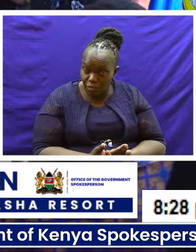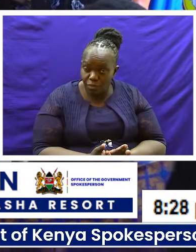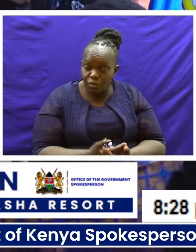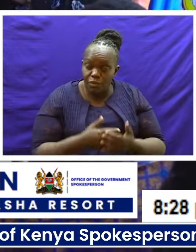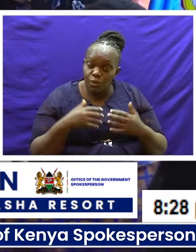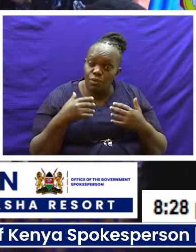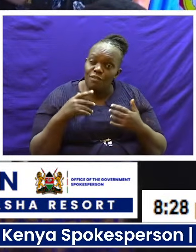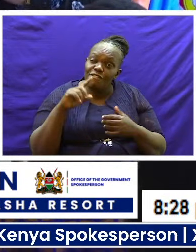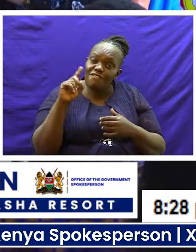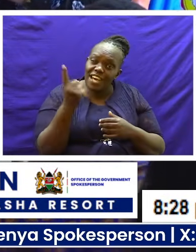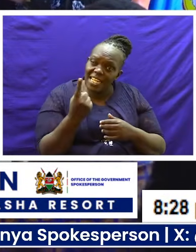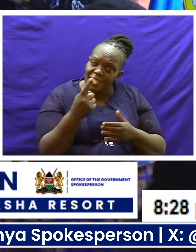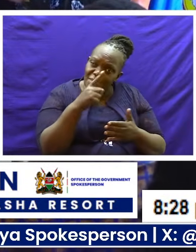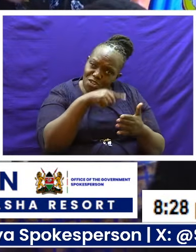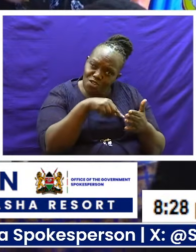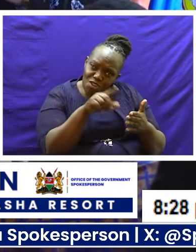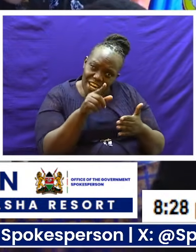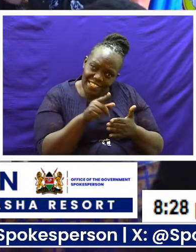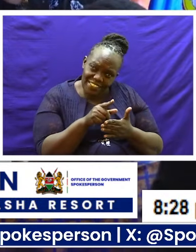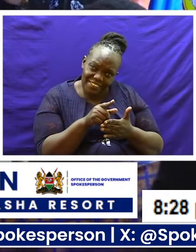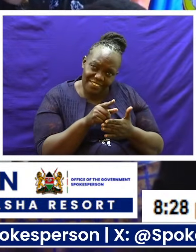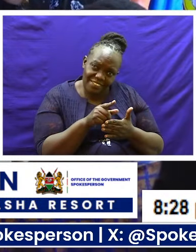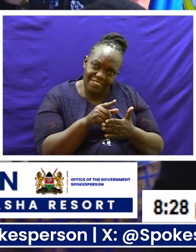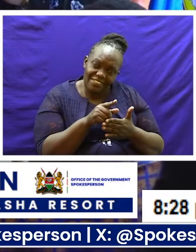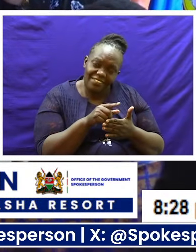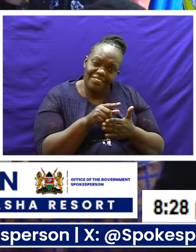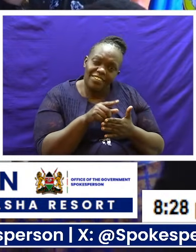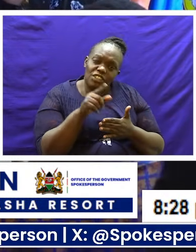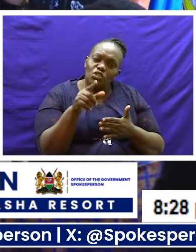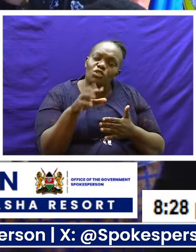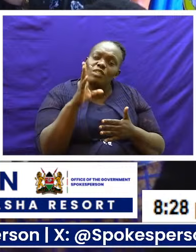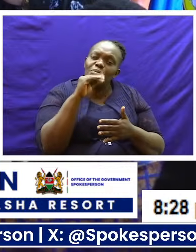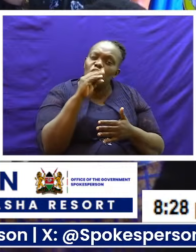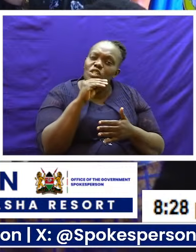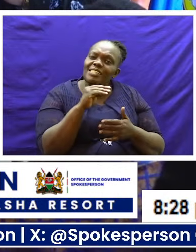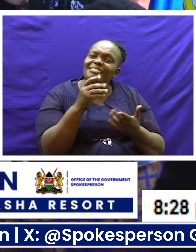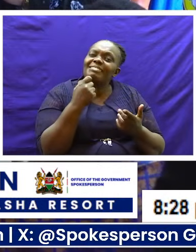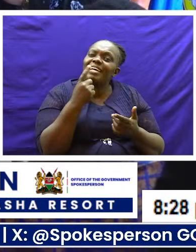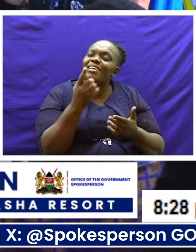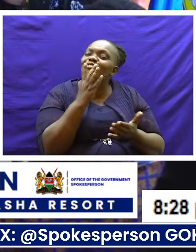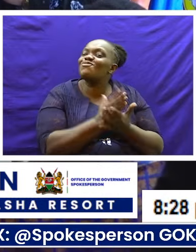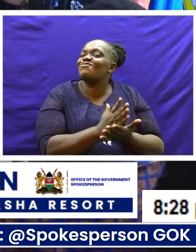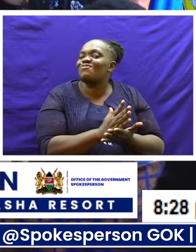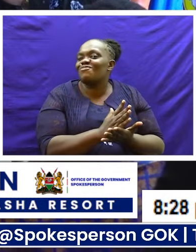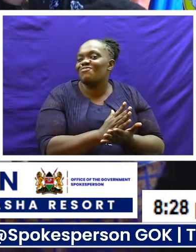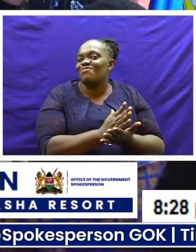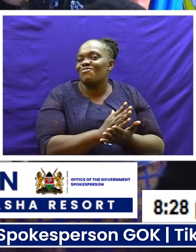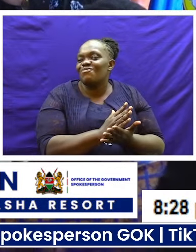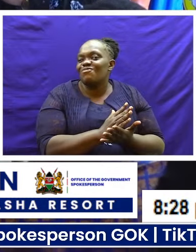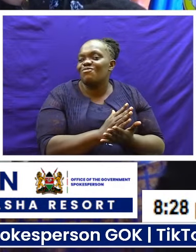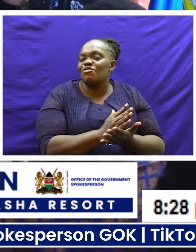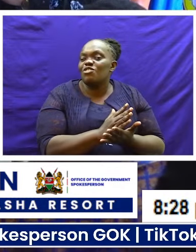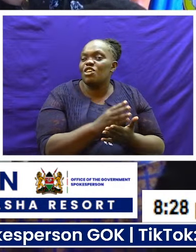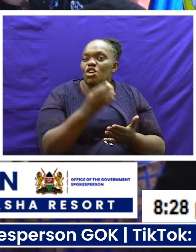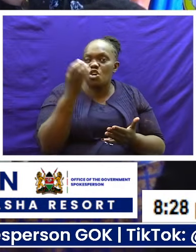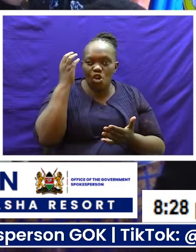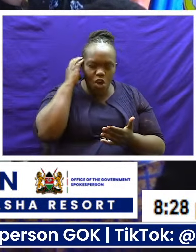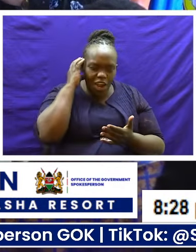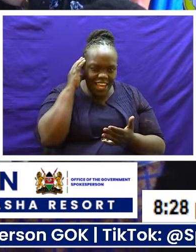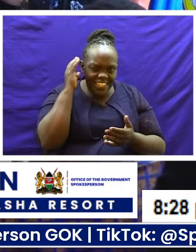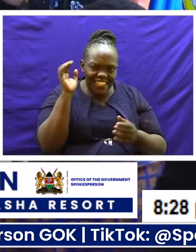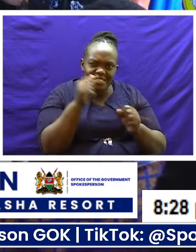Let me first correct you Spox by saying a course that cannot get